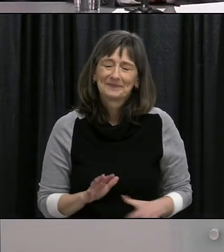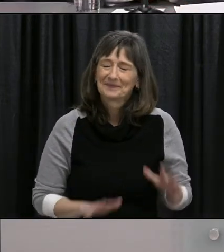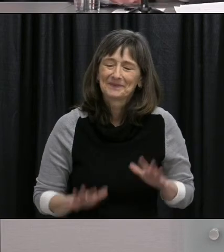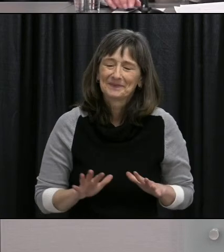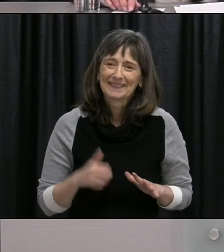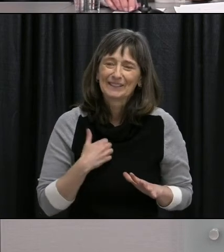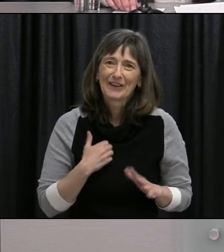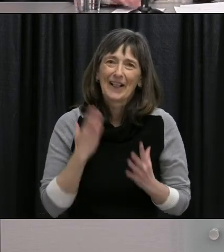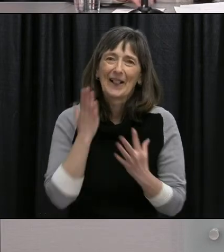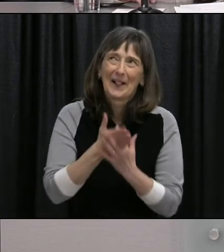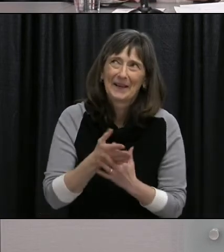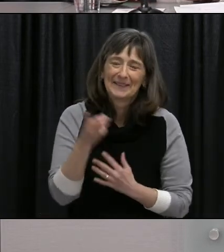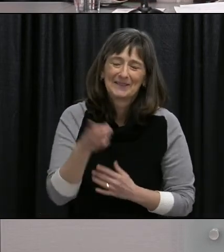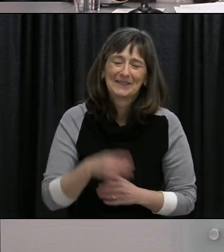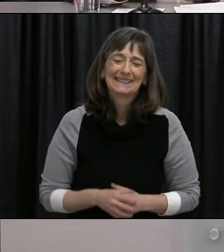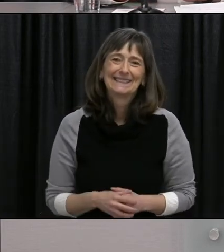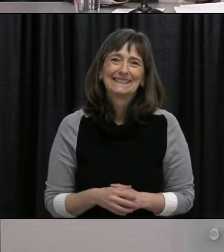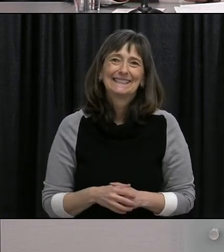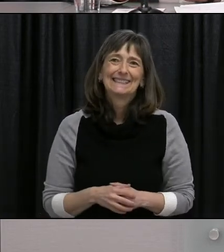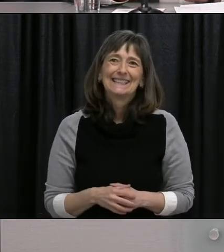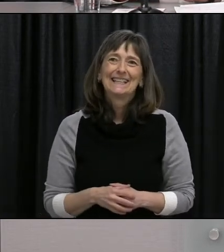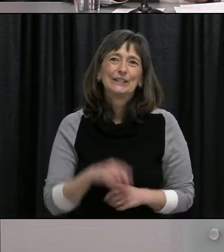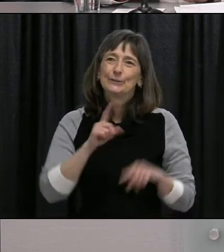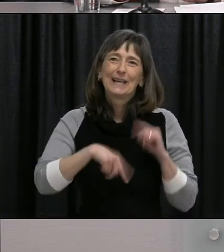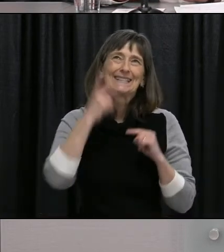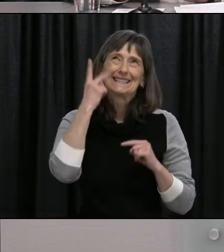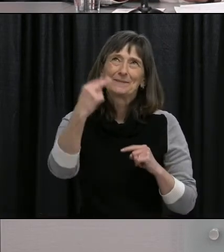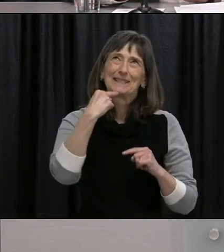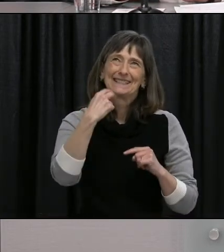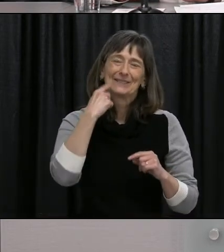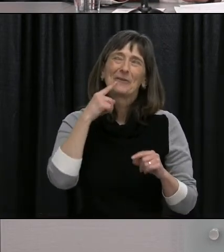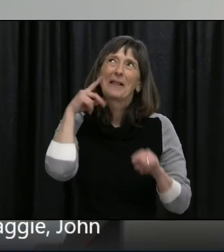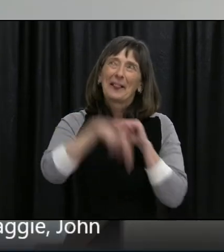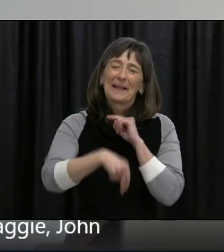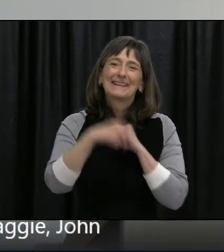sorry, I'm cutting you off. I know you can't see me, so go ahead.